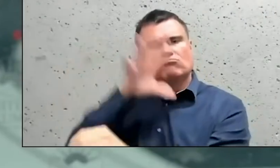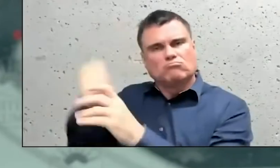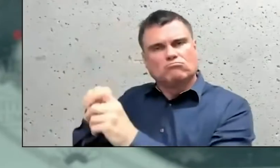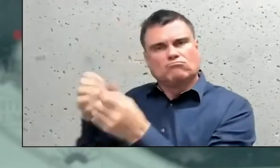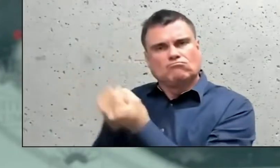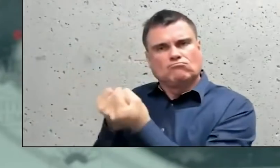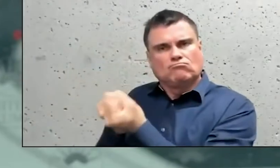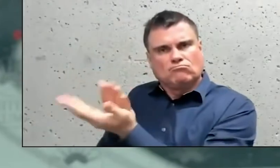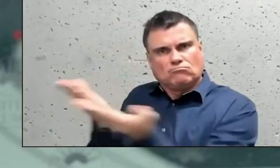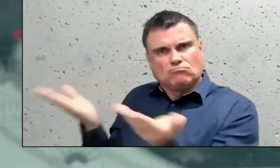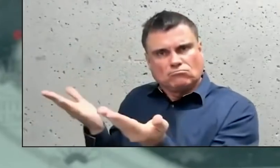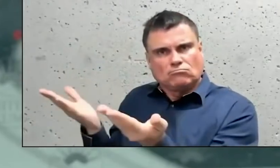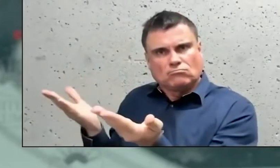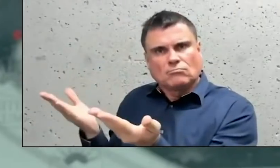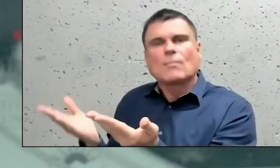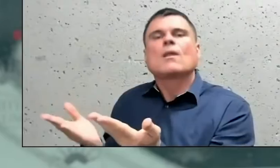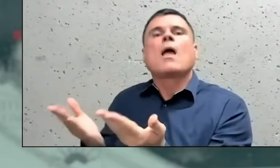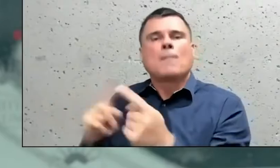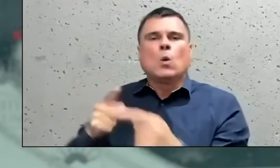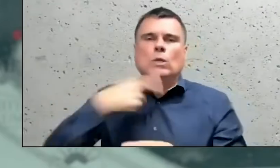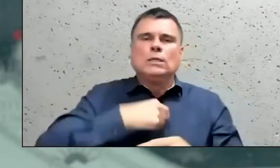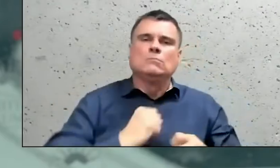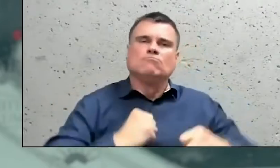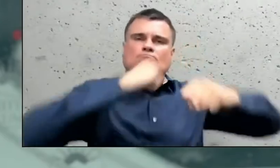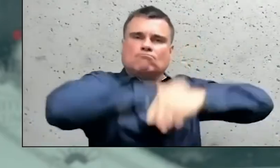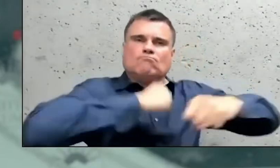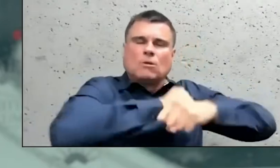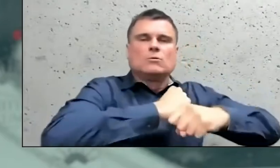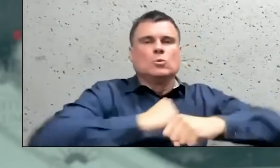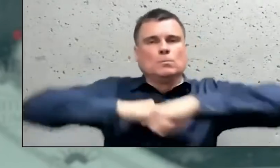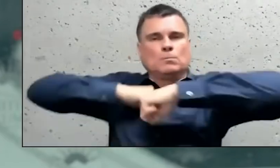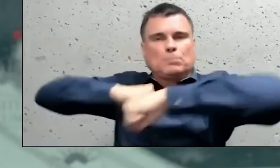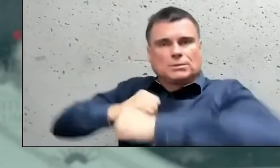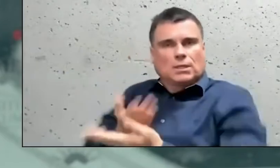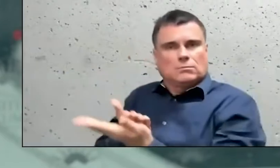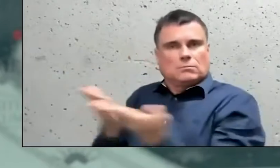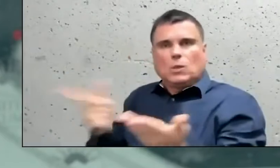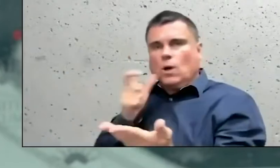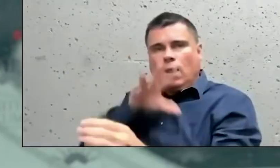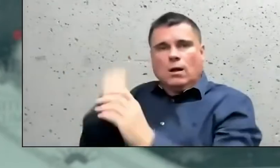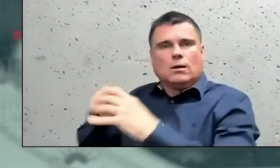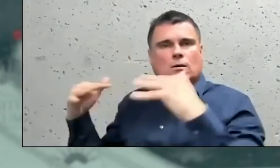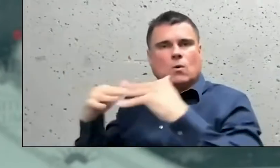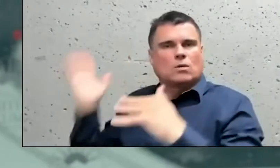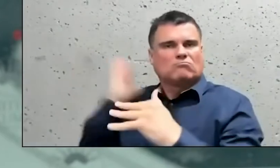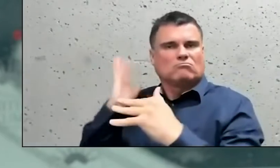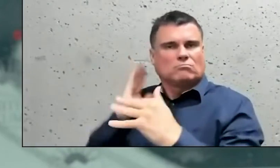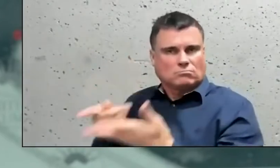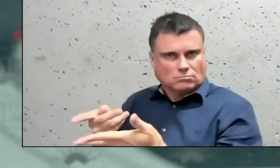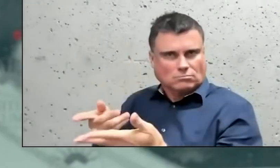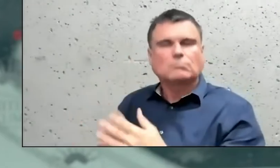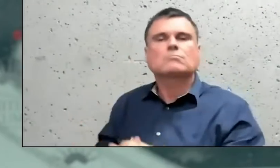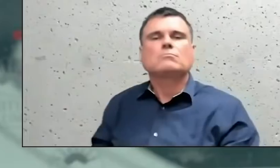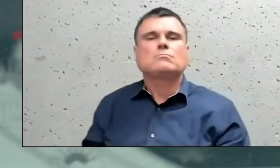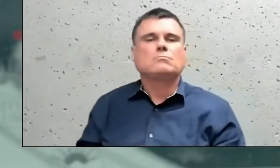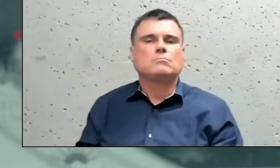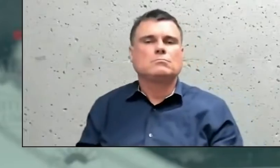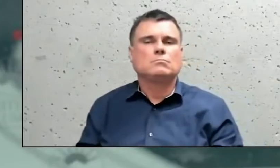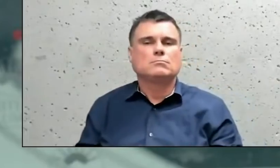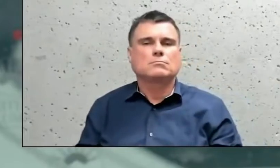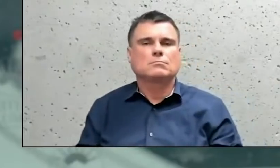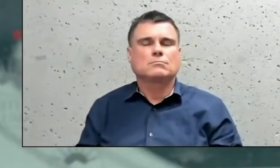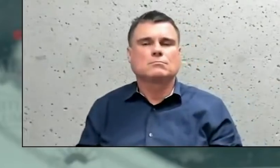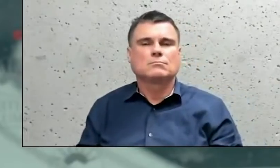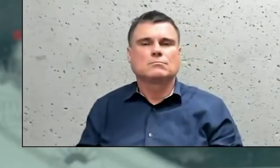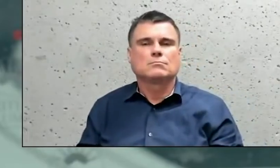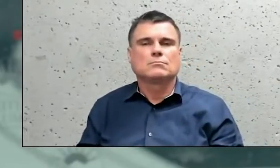there caring for us day in and day out through this long, long storm. Our colleagues, our friends, and